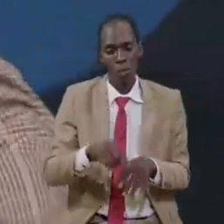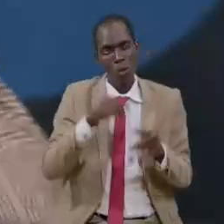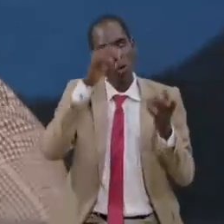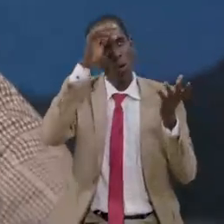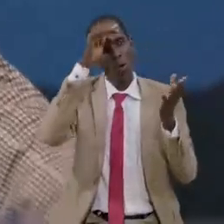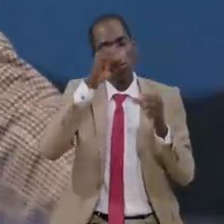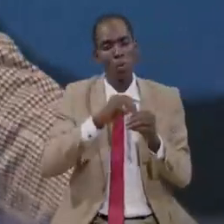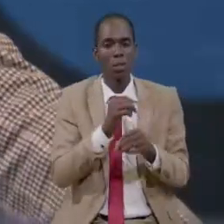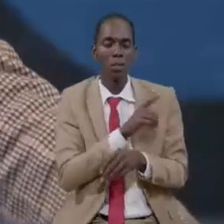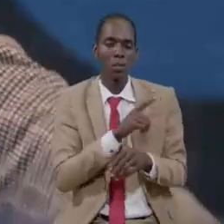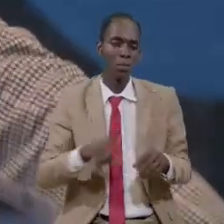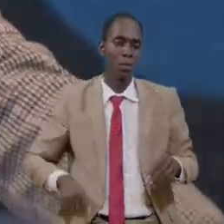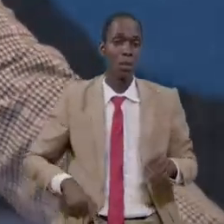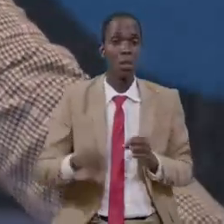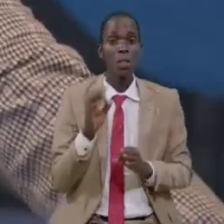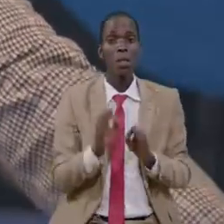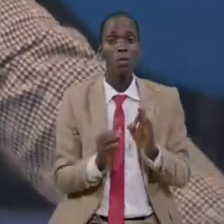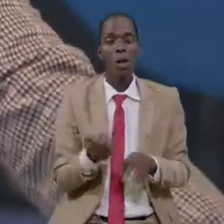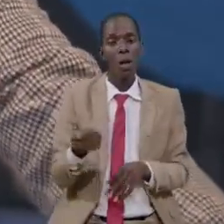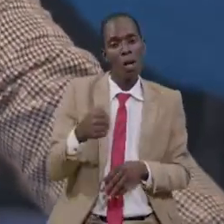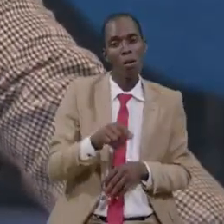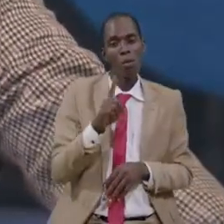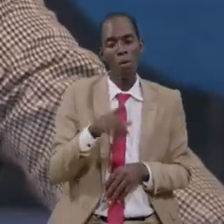anybody feels hopeless,